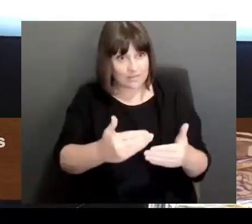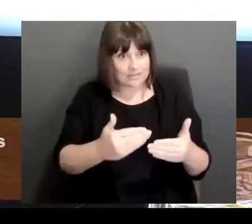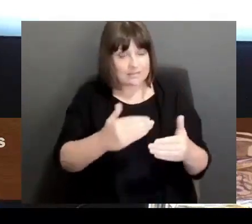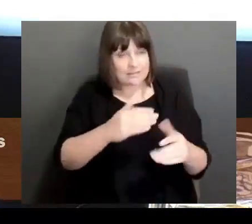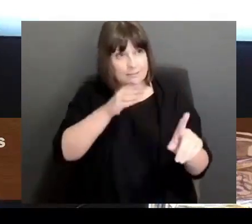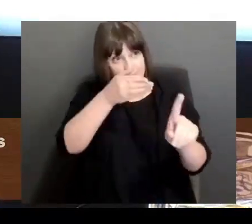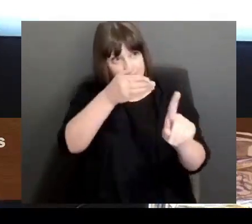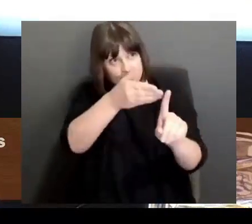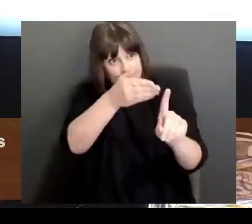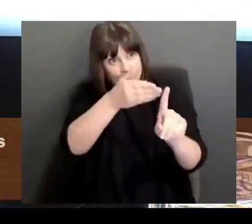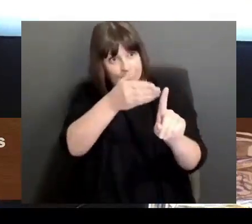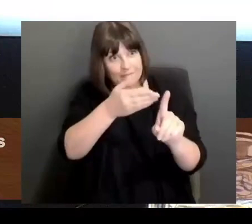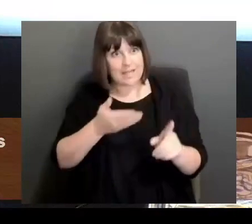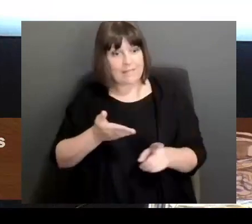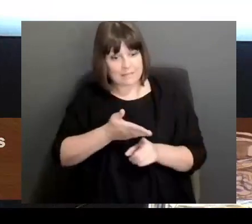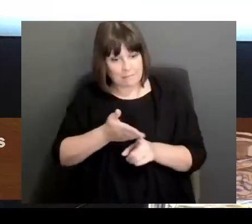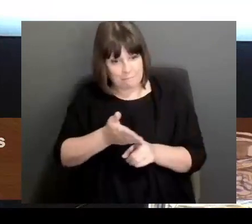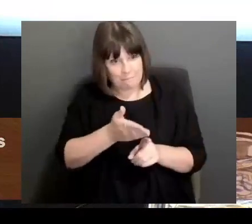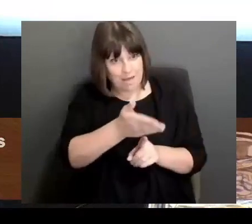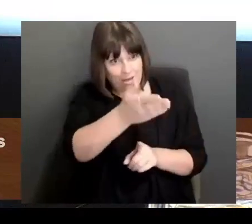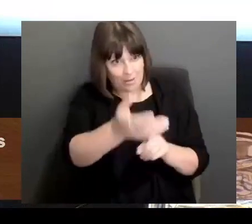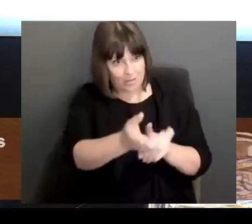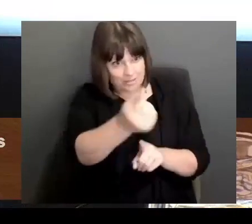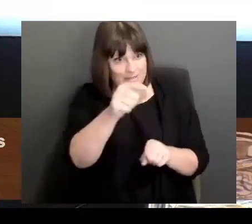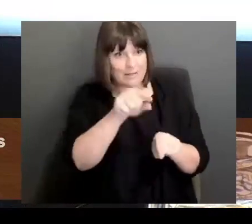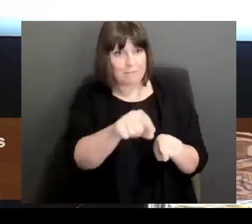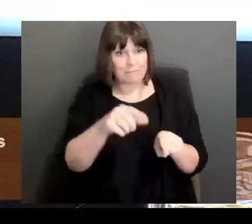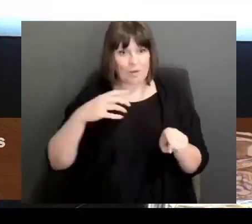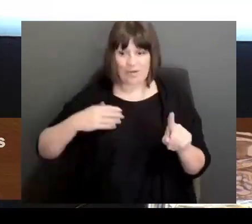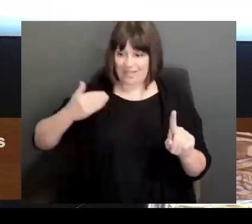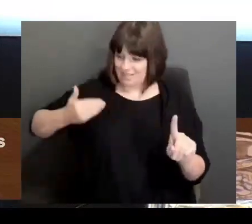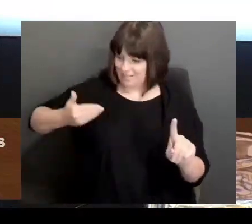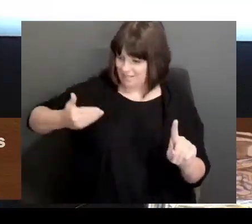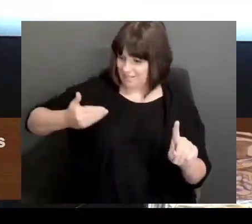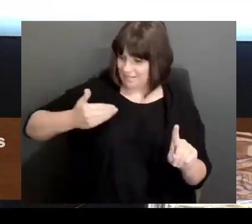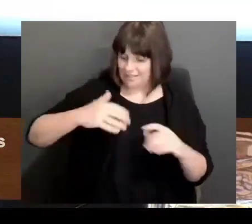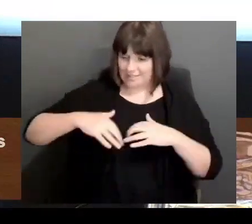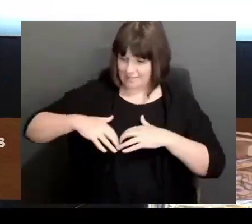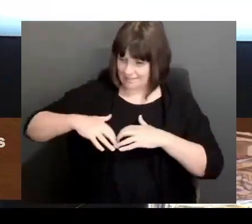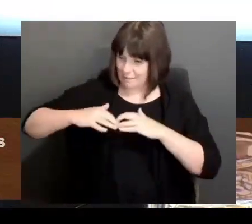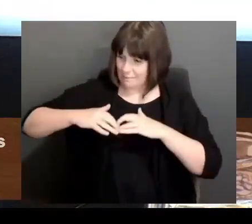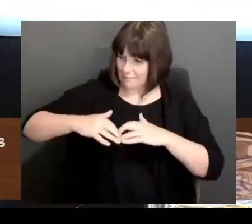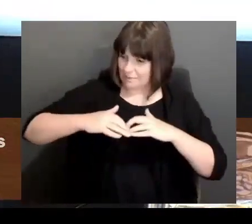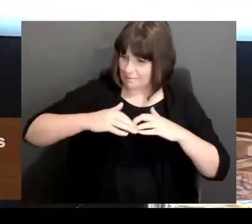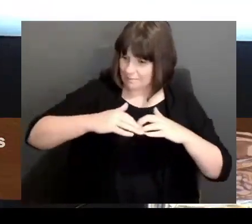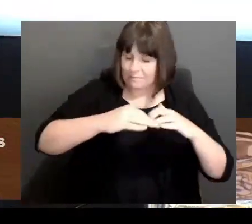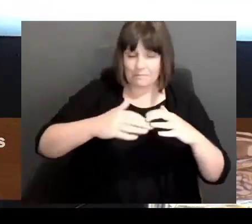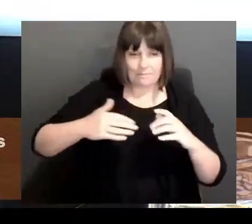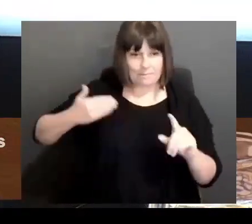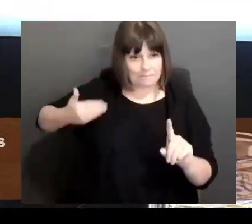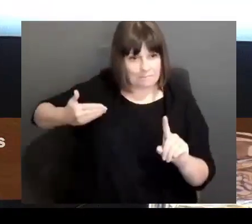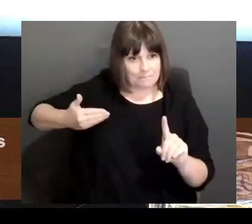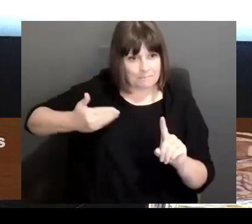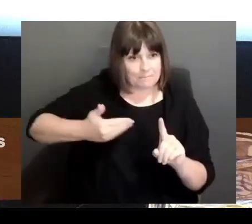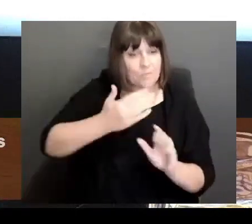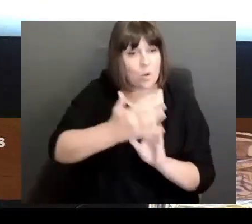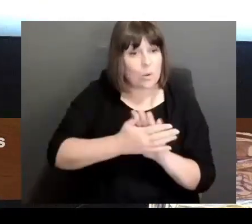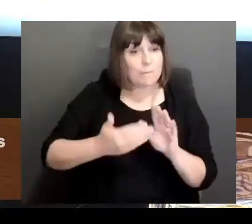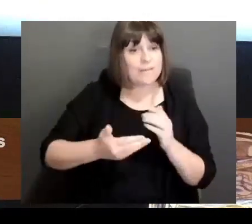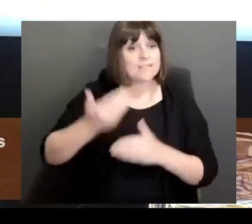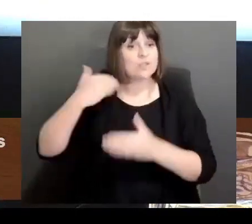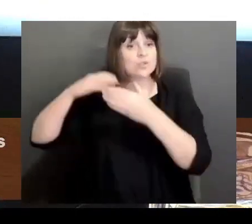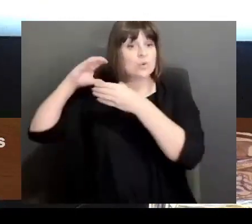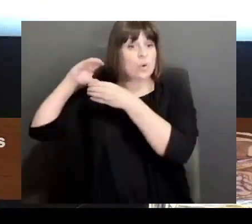What needs to happen, a lot of building blocks need to be put and set so that traditional owners can